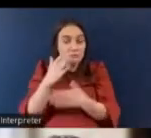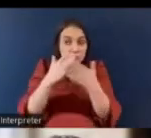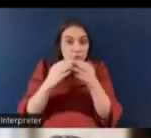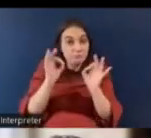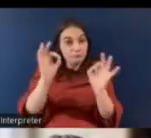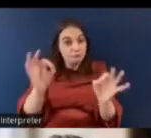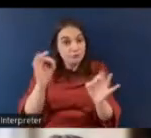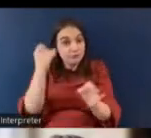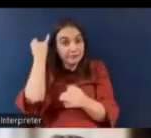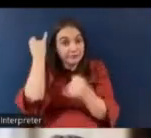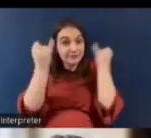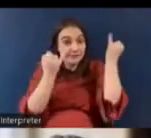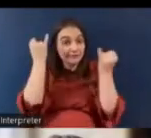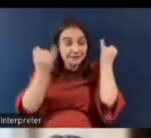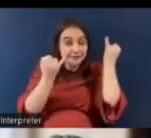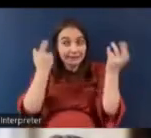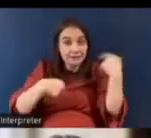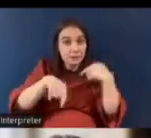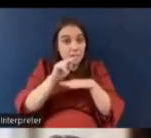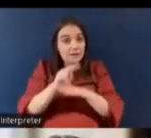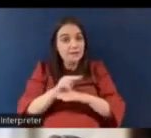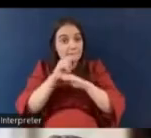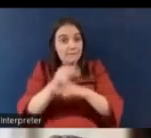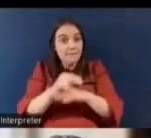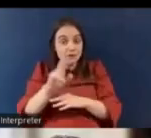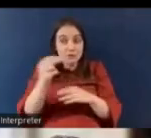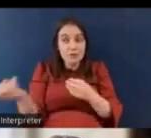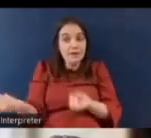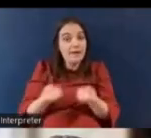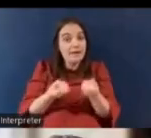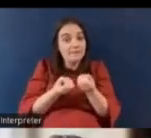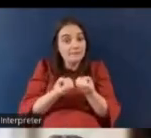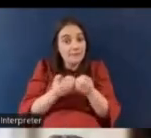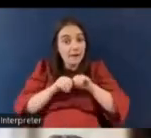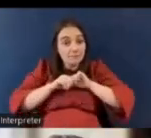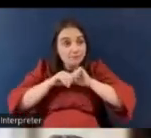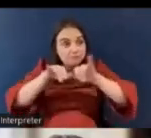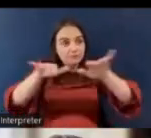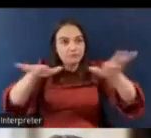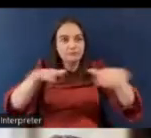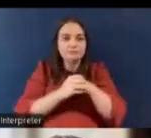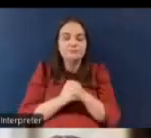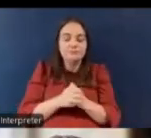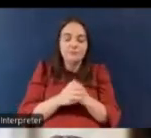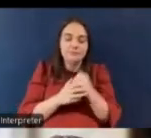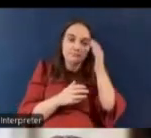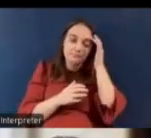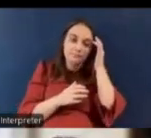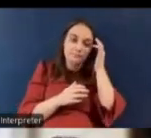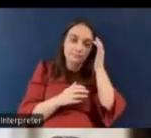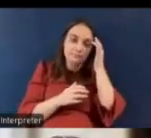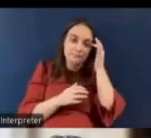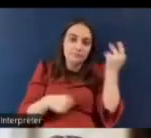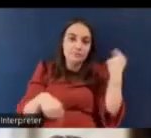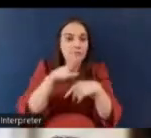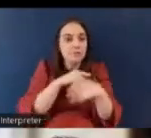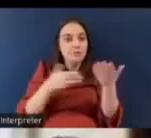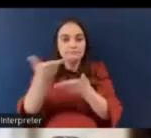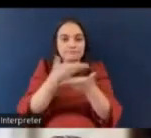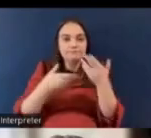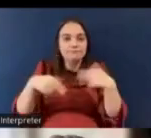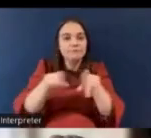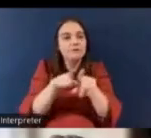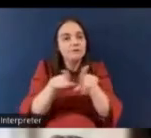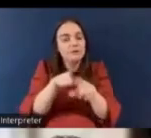suggestions, that as mentors that we can actually try and feed it back. And it was, I suppose, widely shared as well about